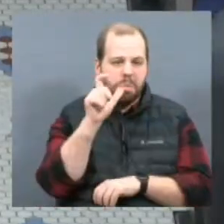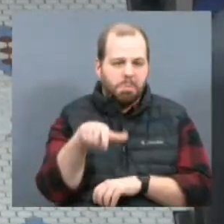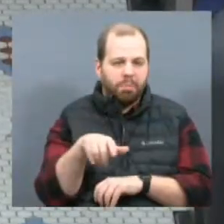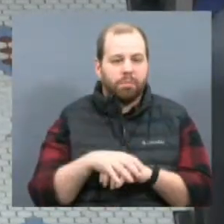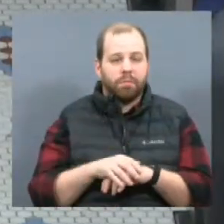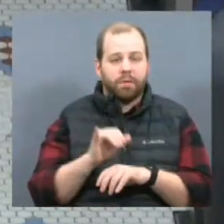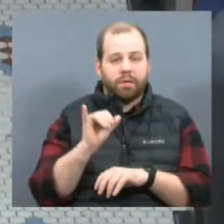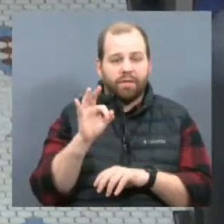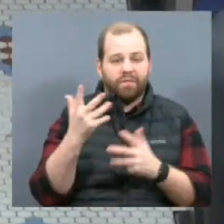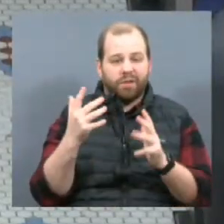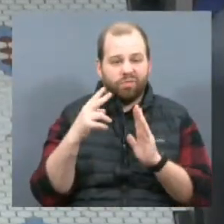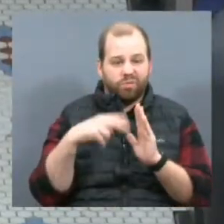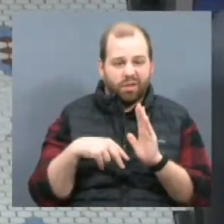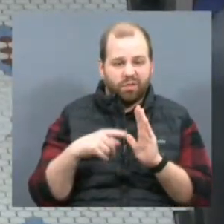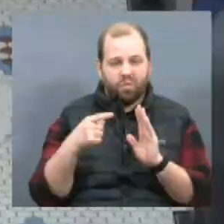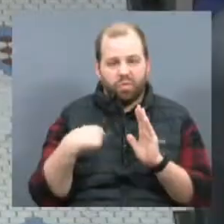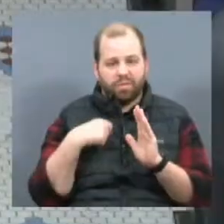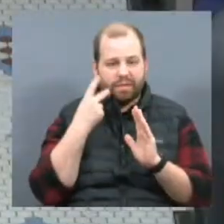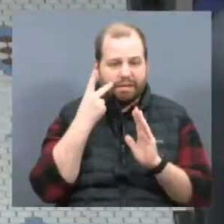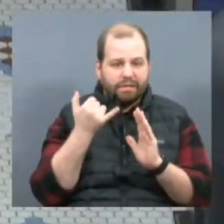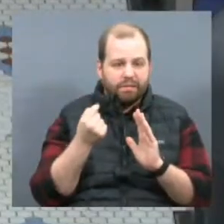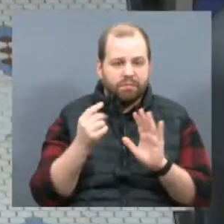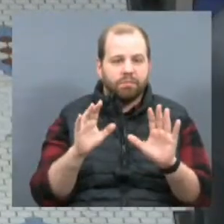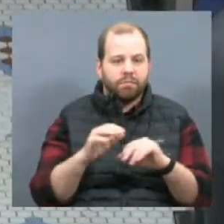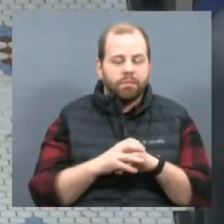you have kept up with your emails.